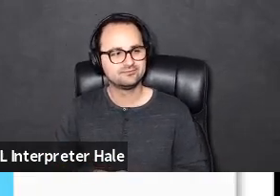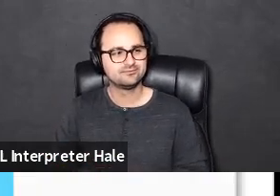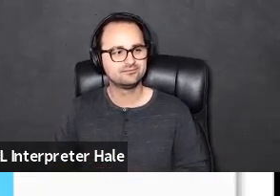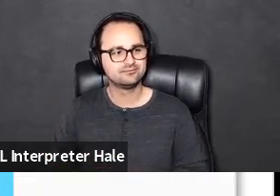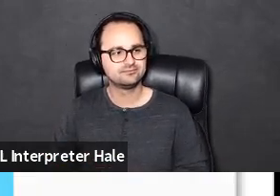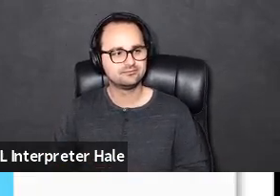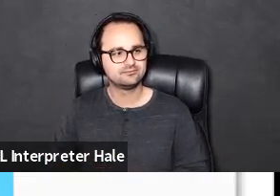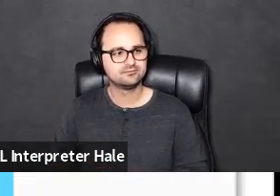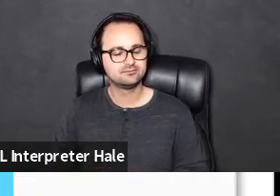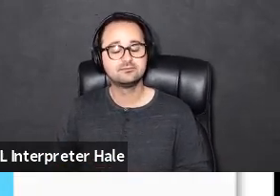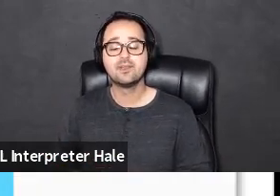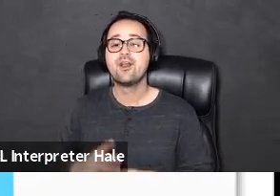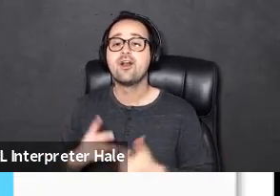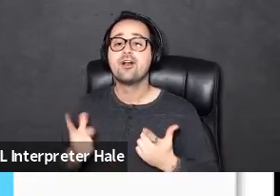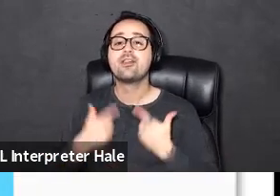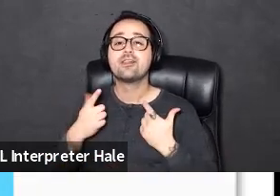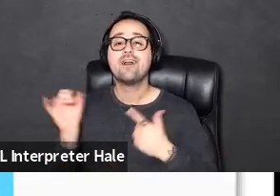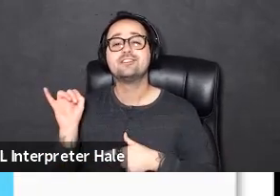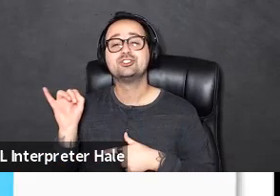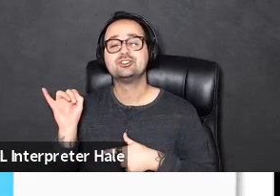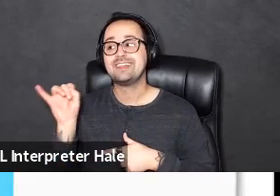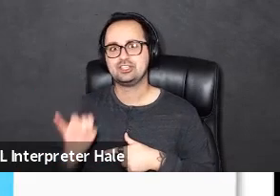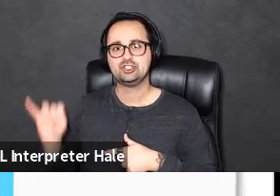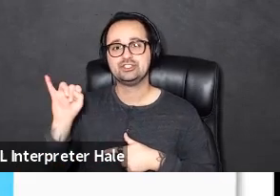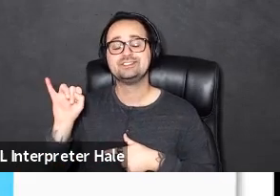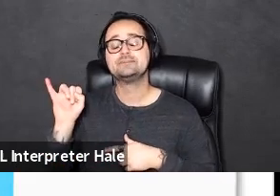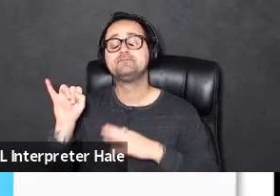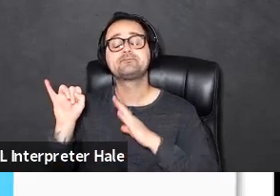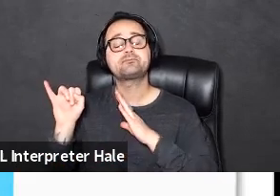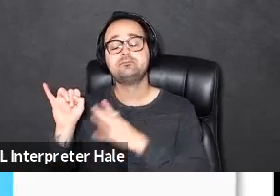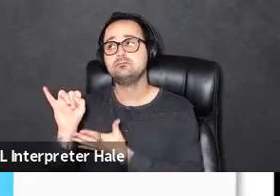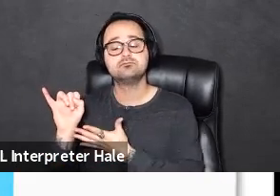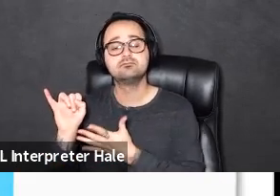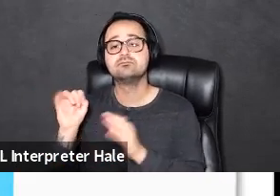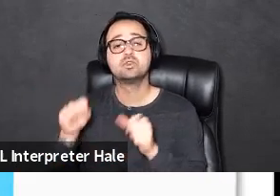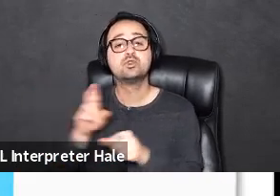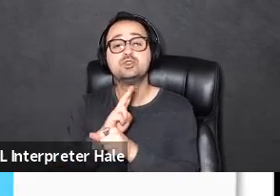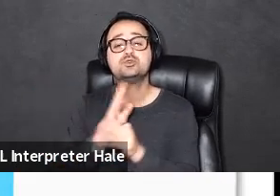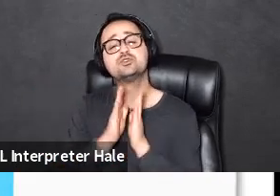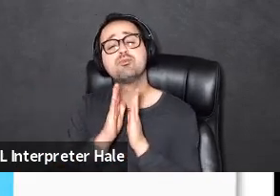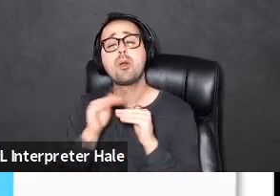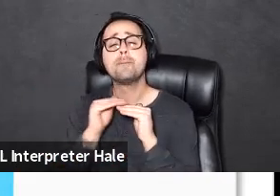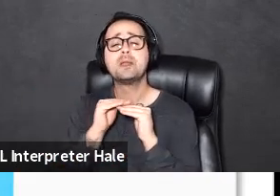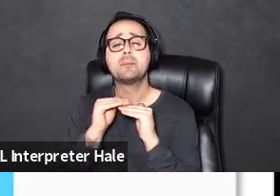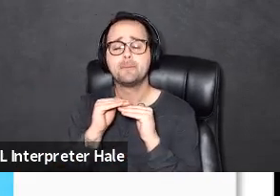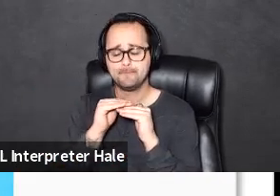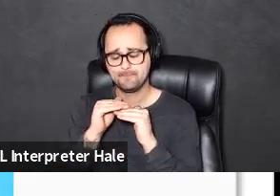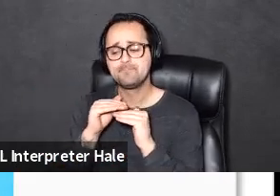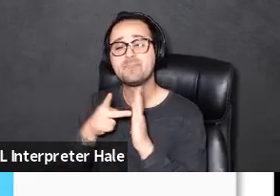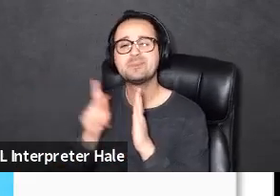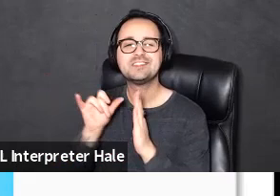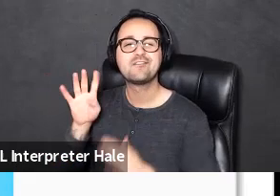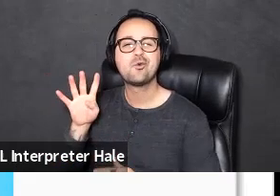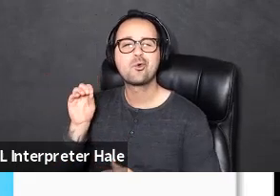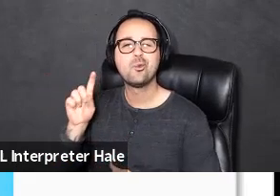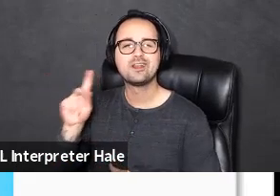So life insurance, like I said, can be effective because you can do it for small minimum payments. Kind of like when you're putting away your 401k plan, you're not